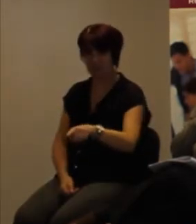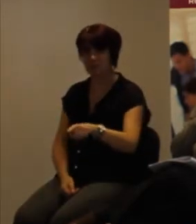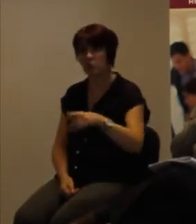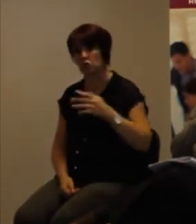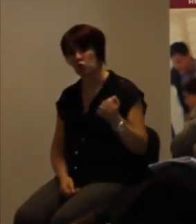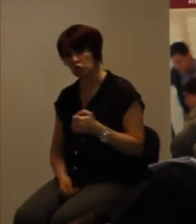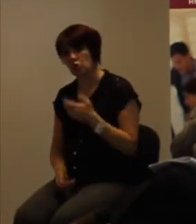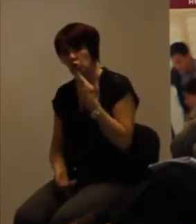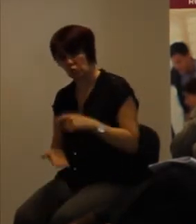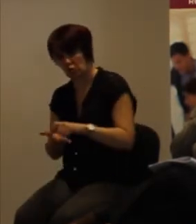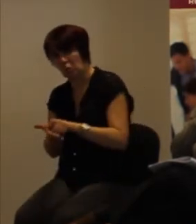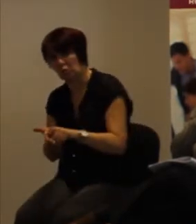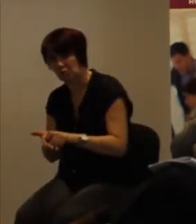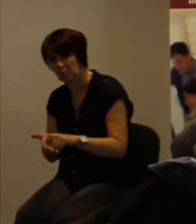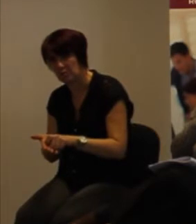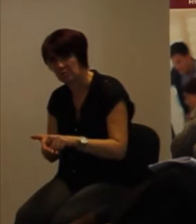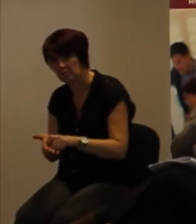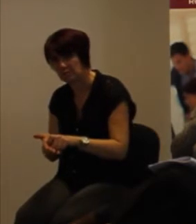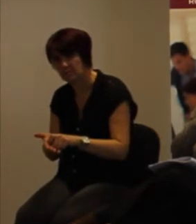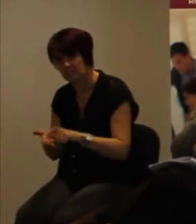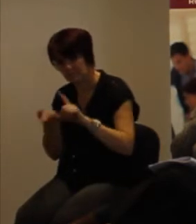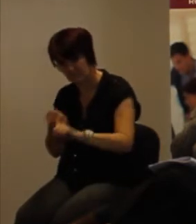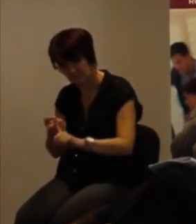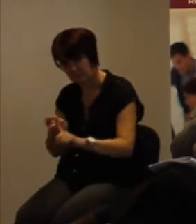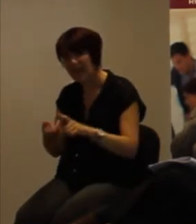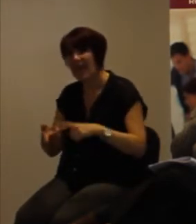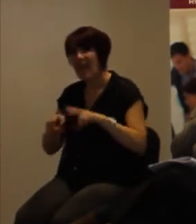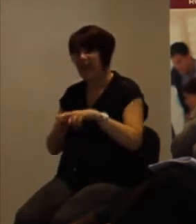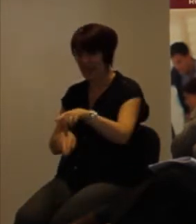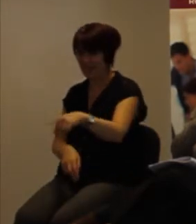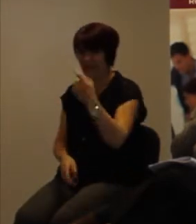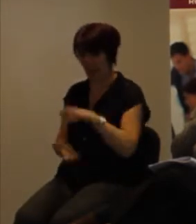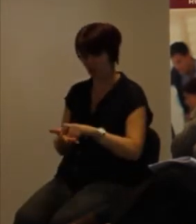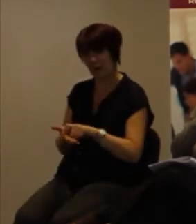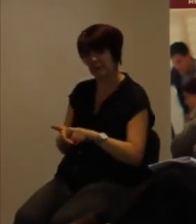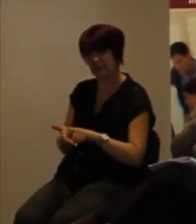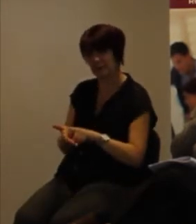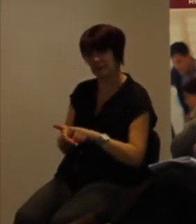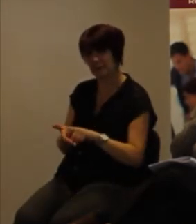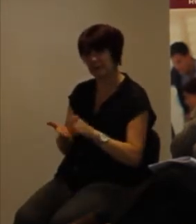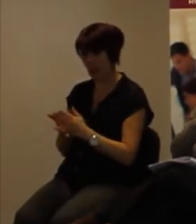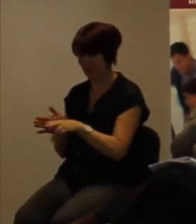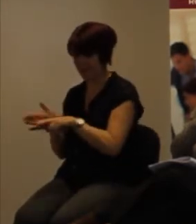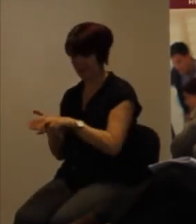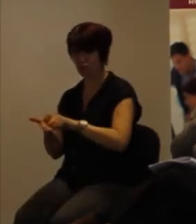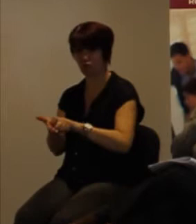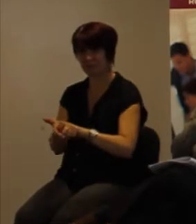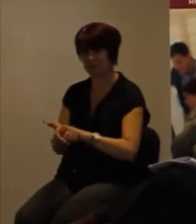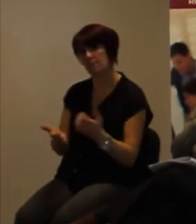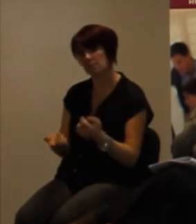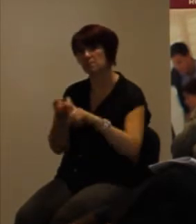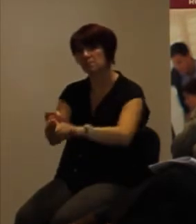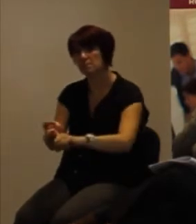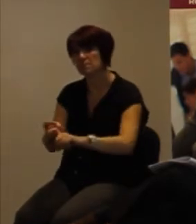as the assessment. We shouldn't be diverting from that assessment method. If they can write and it's a written assessment, they should stick with that, even though